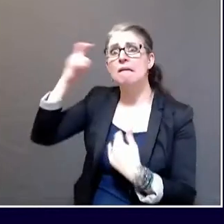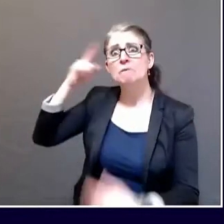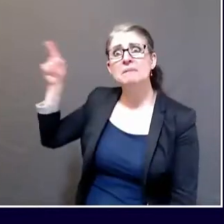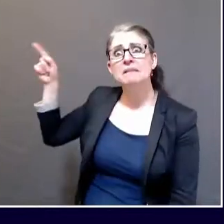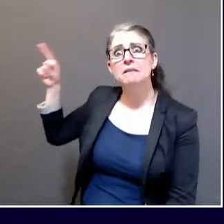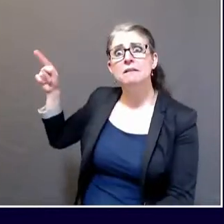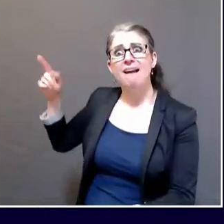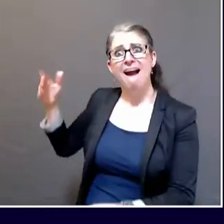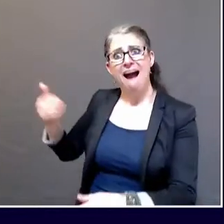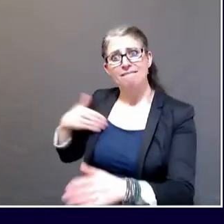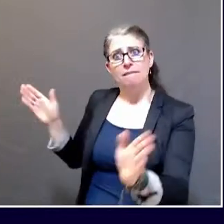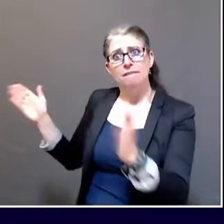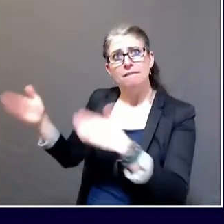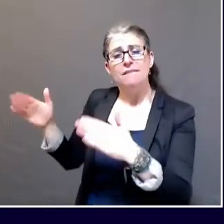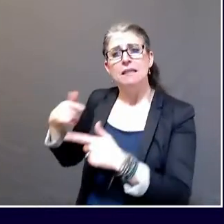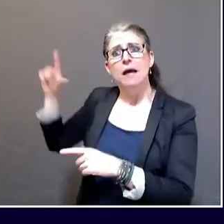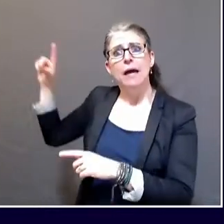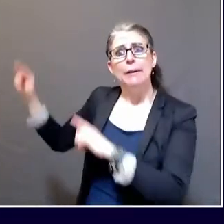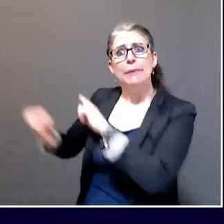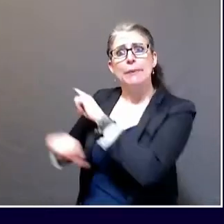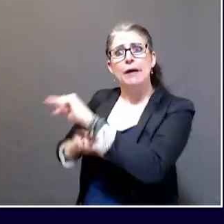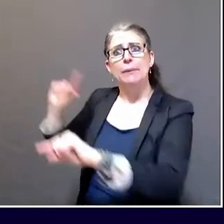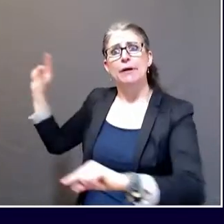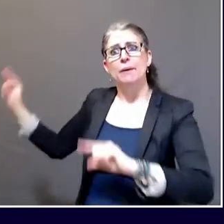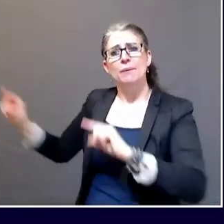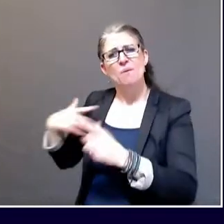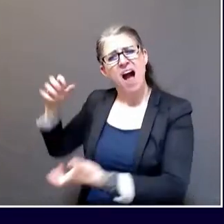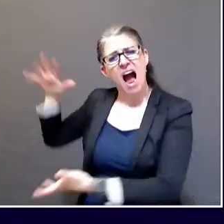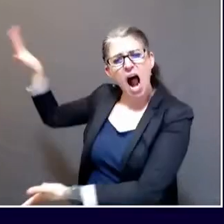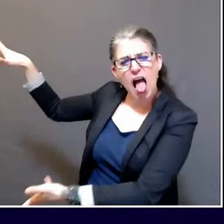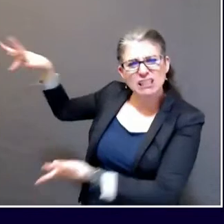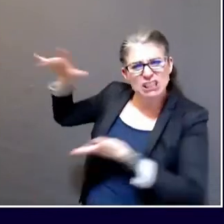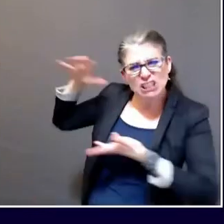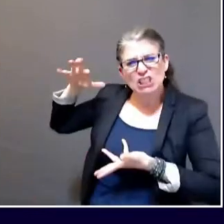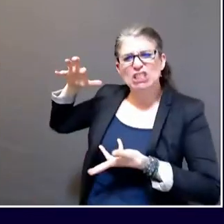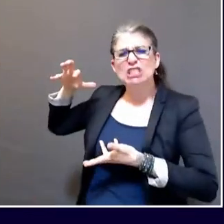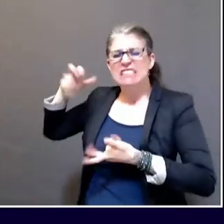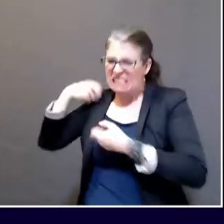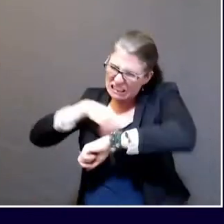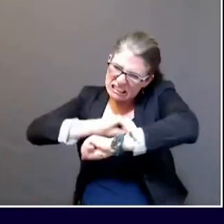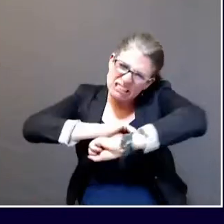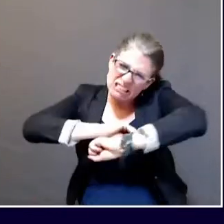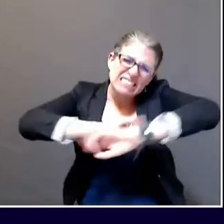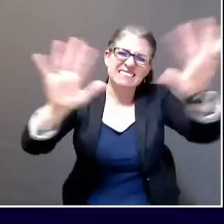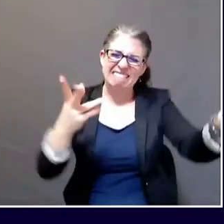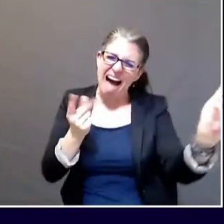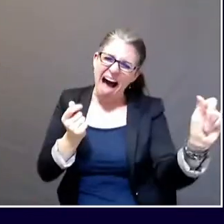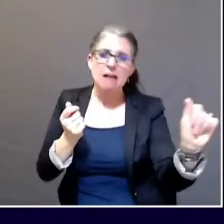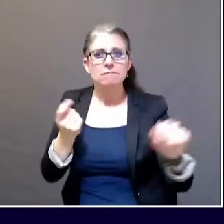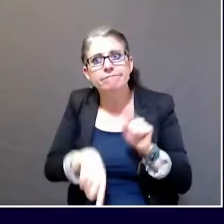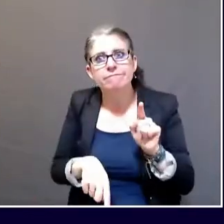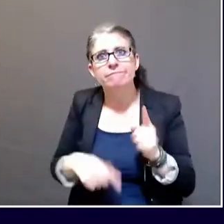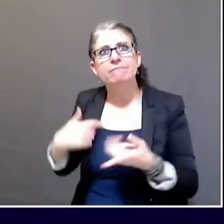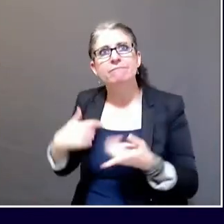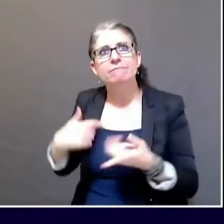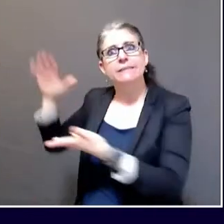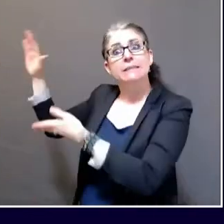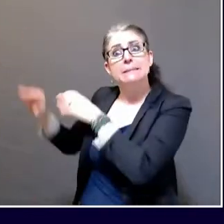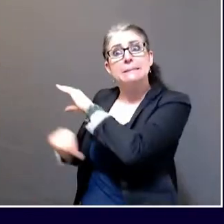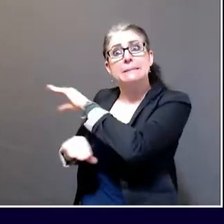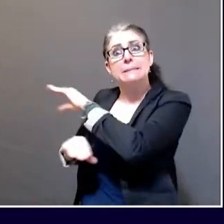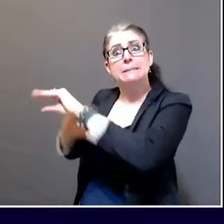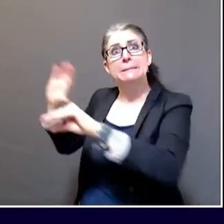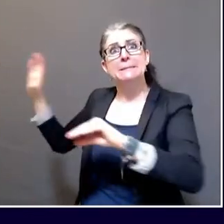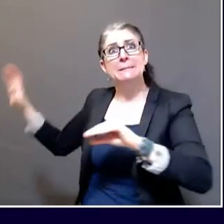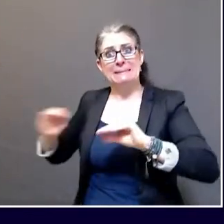our trust in this vaccine. They want to be protected. They want to be able to do what we're doing, which is ensure, first of all, our